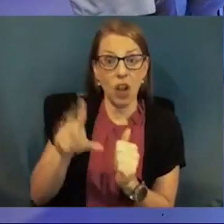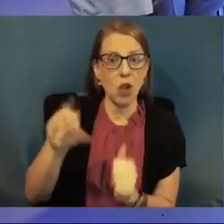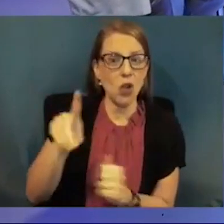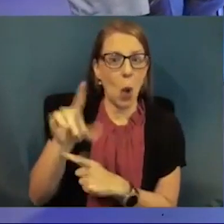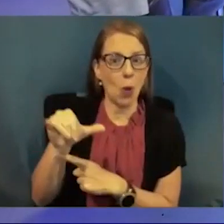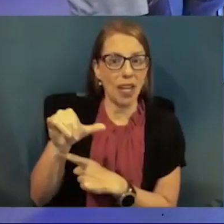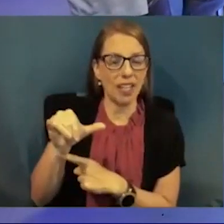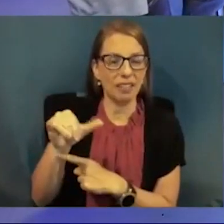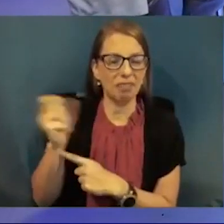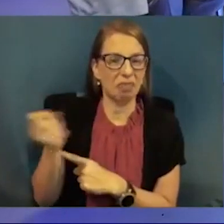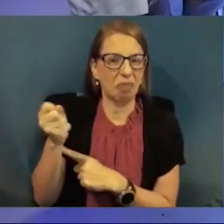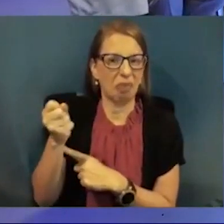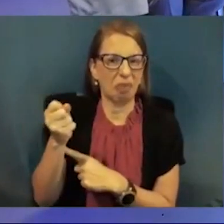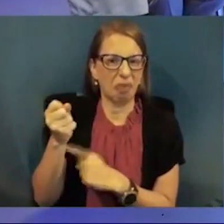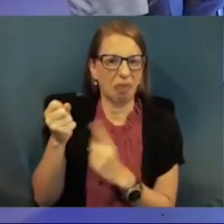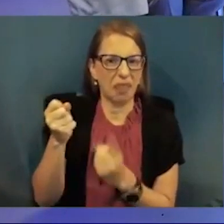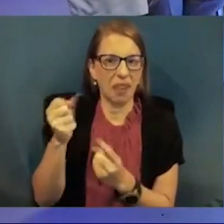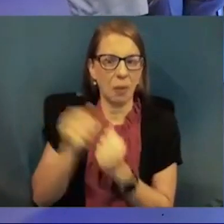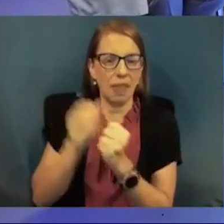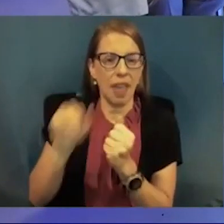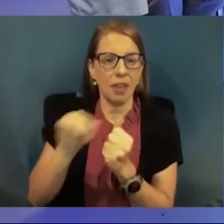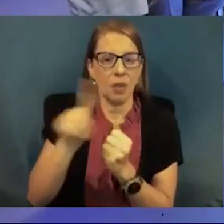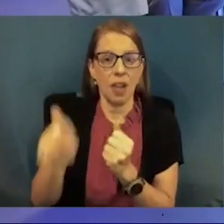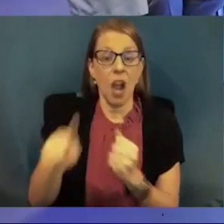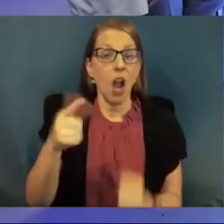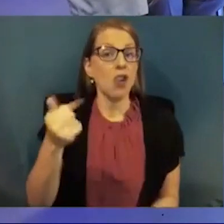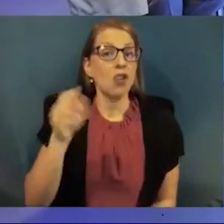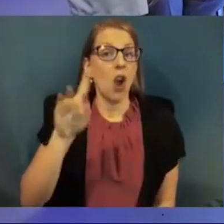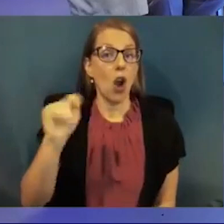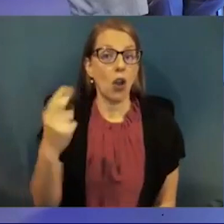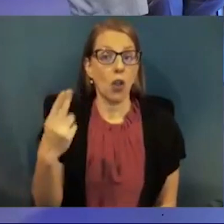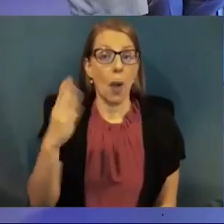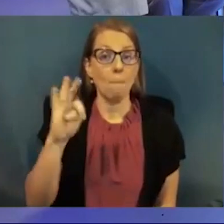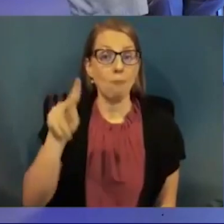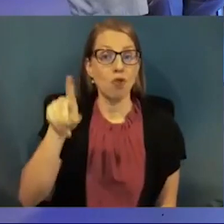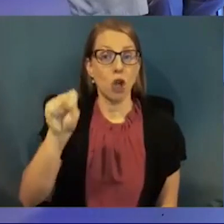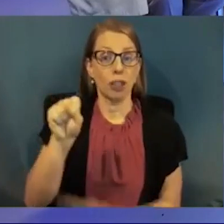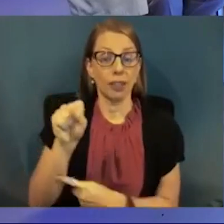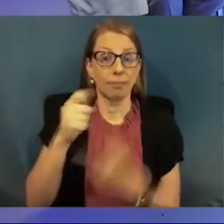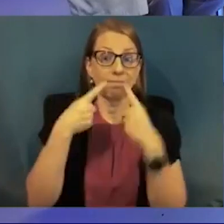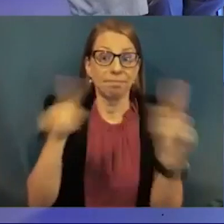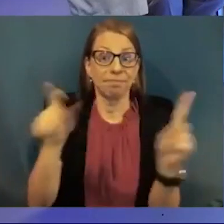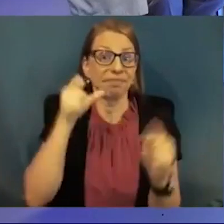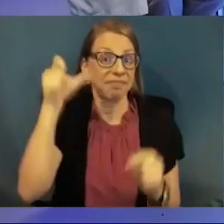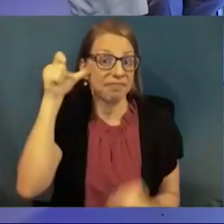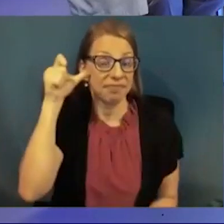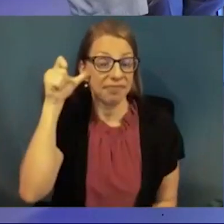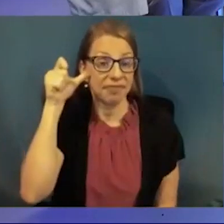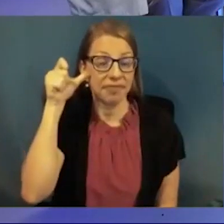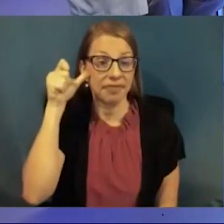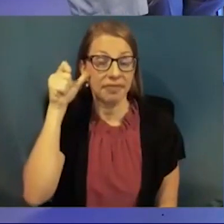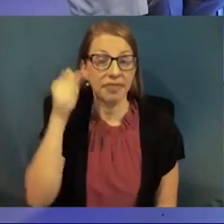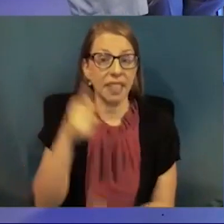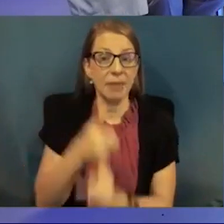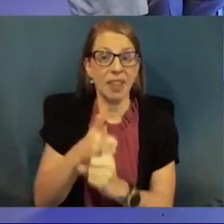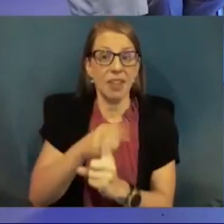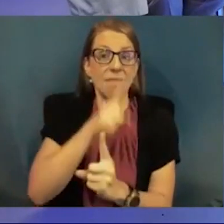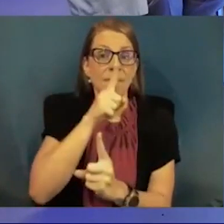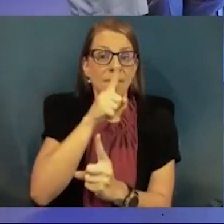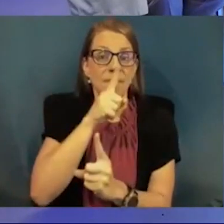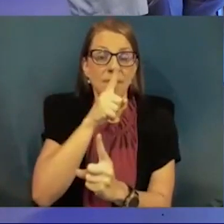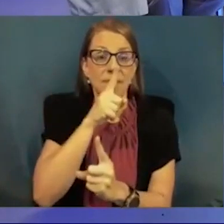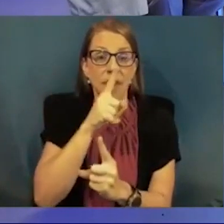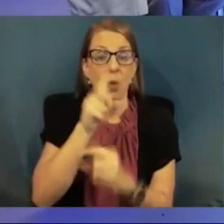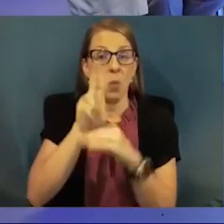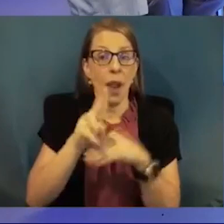that in an hour. But with the Garth Brooks concert coming up, even Garth Brooks came out yesterday. He didn't quite tell people to wear masks, but said they